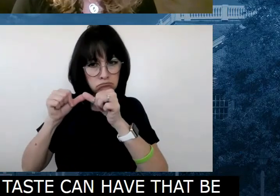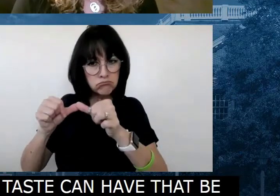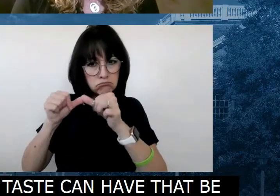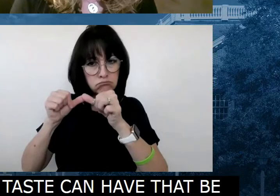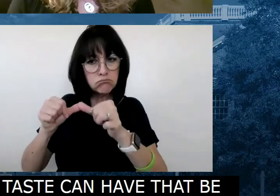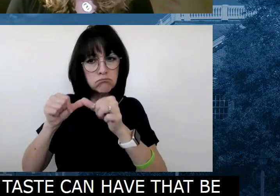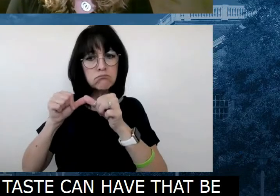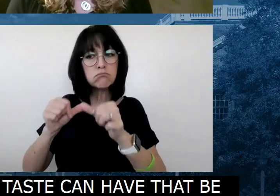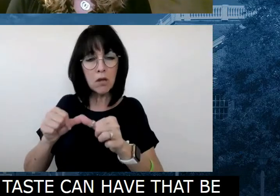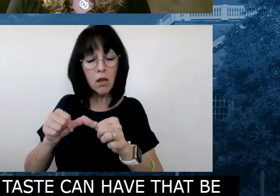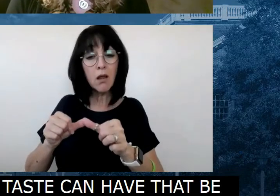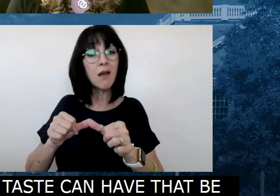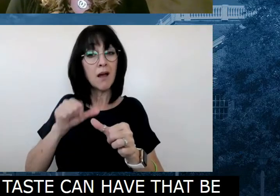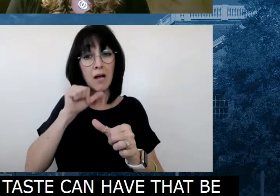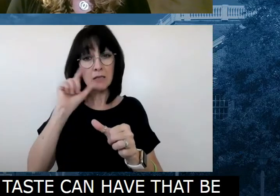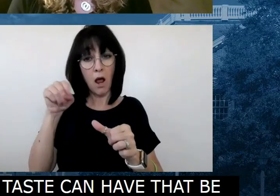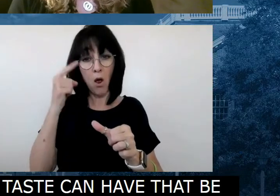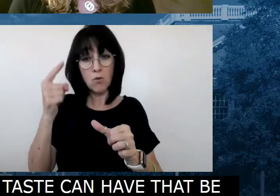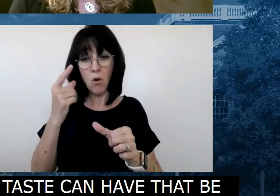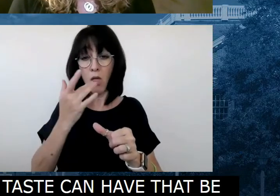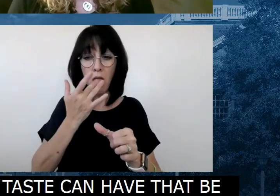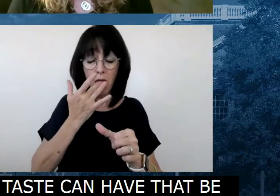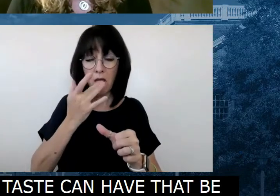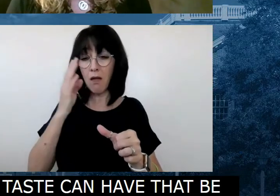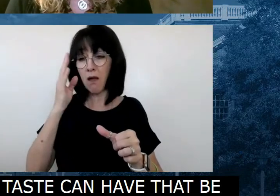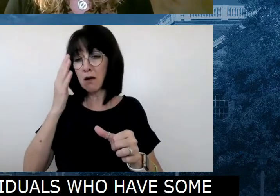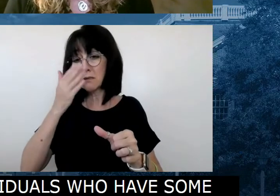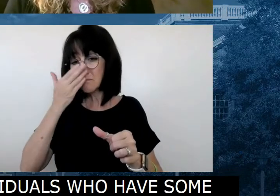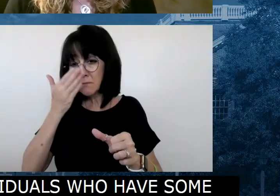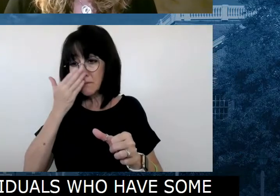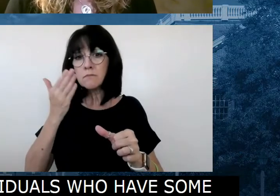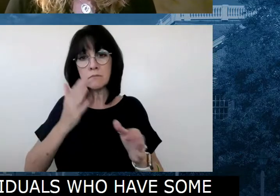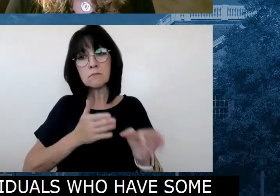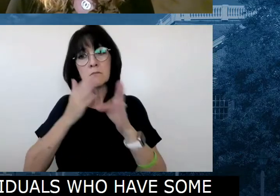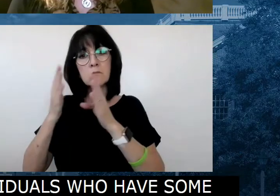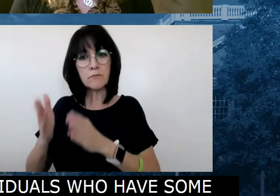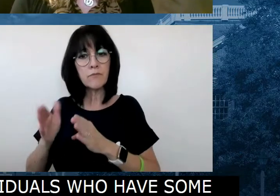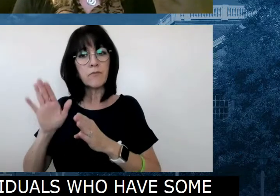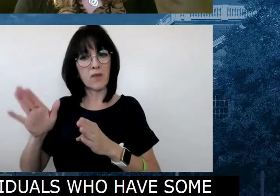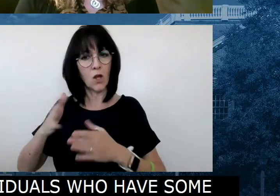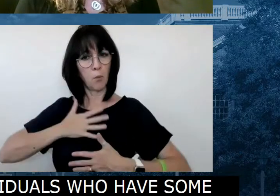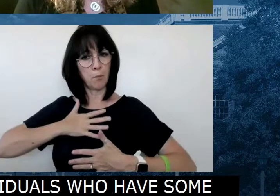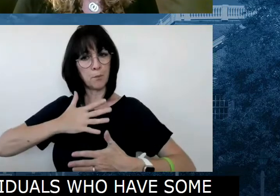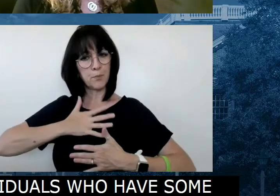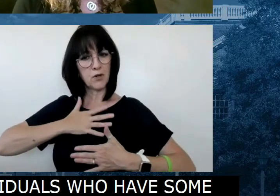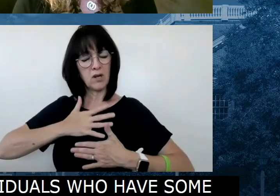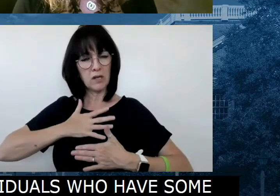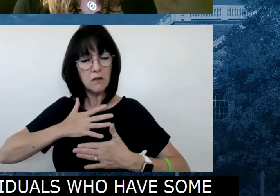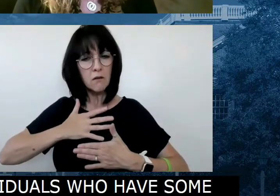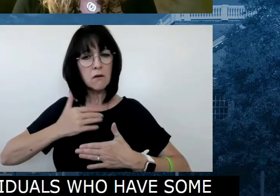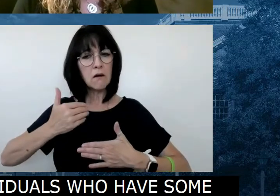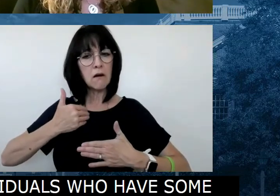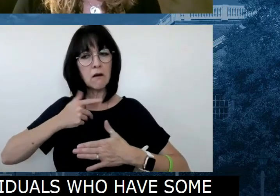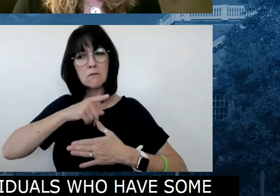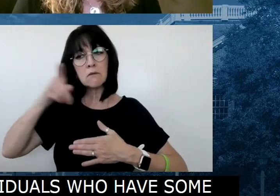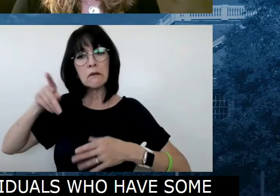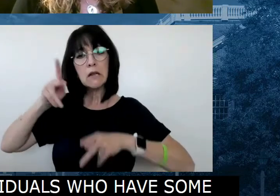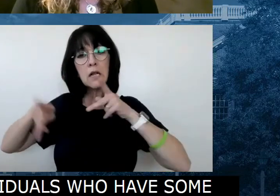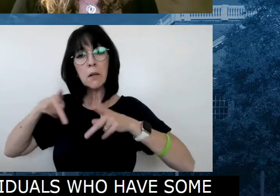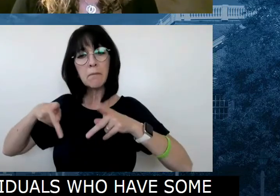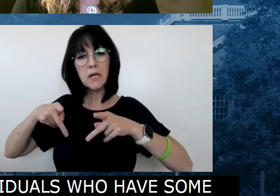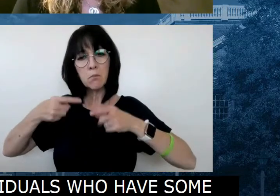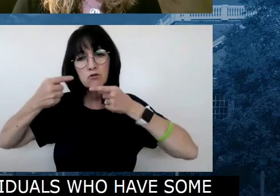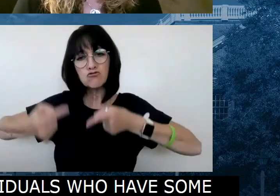breath that can last for a while. As well as headaches and some other